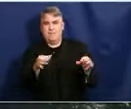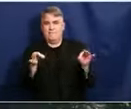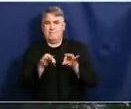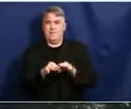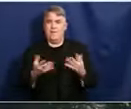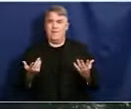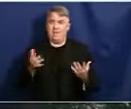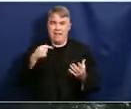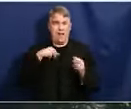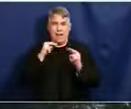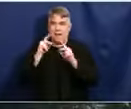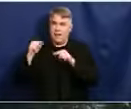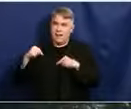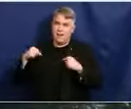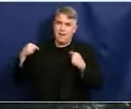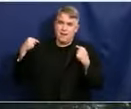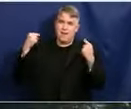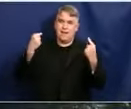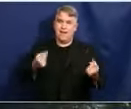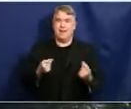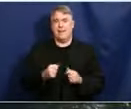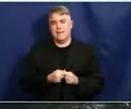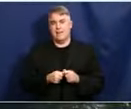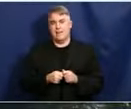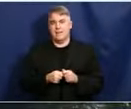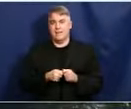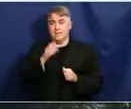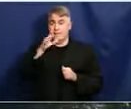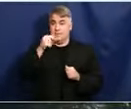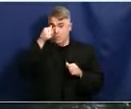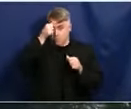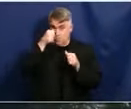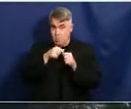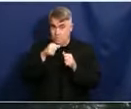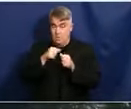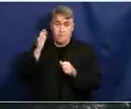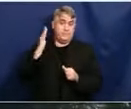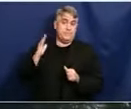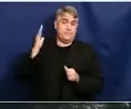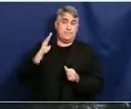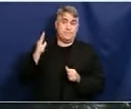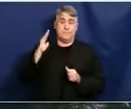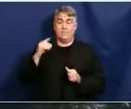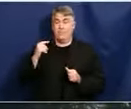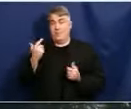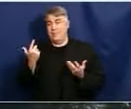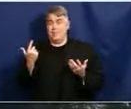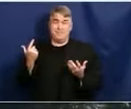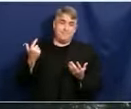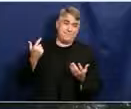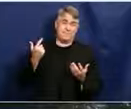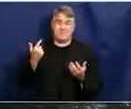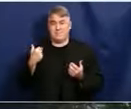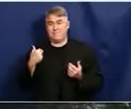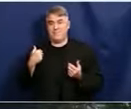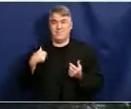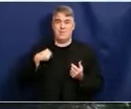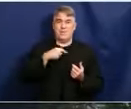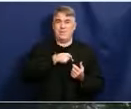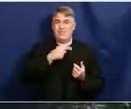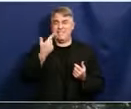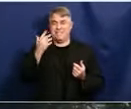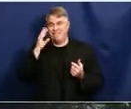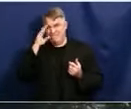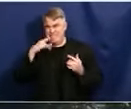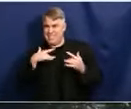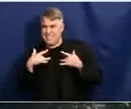who are doing that. If you remember in the early days, and even up until early days of this year, we were really worried about